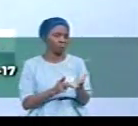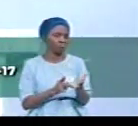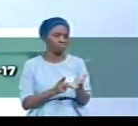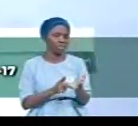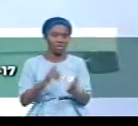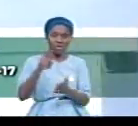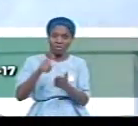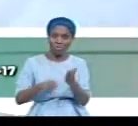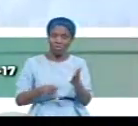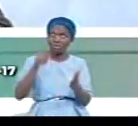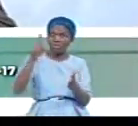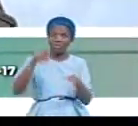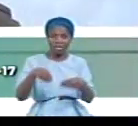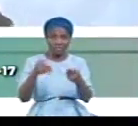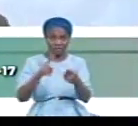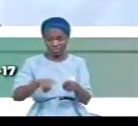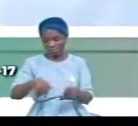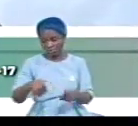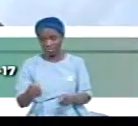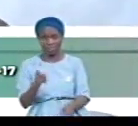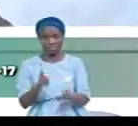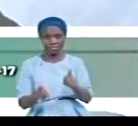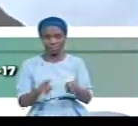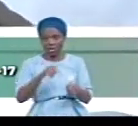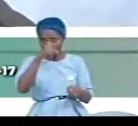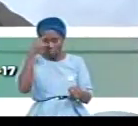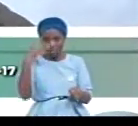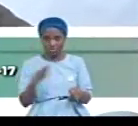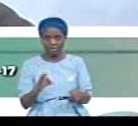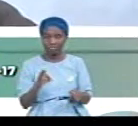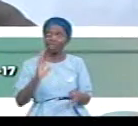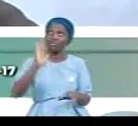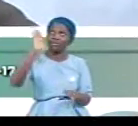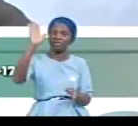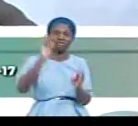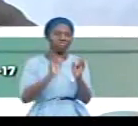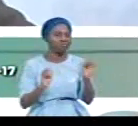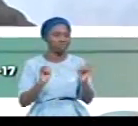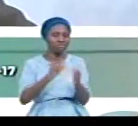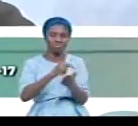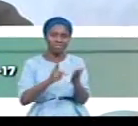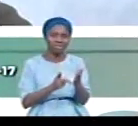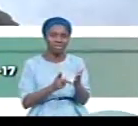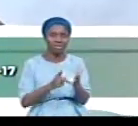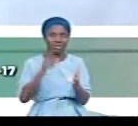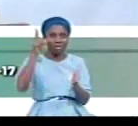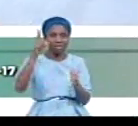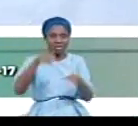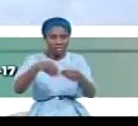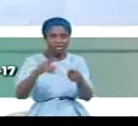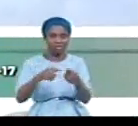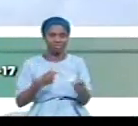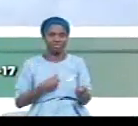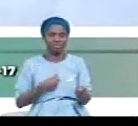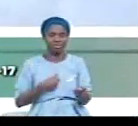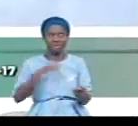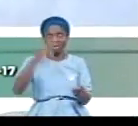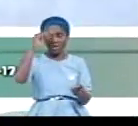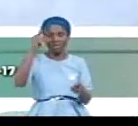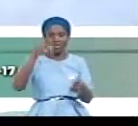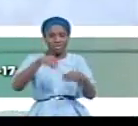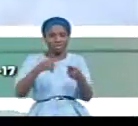other, because of his impartiality, he gives to me, he gives to you, he gives